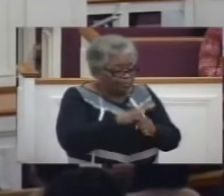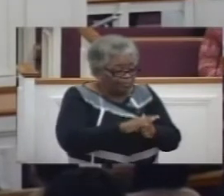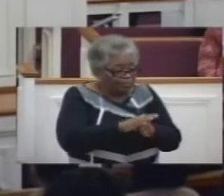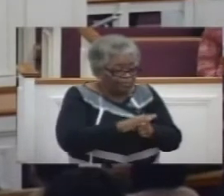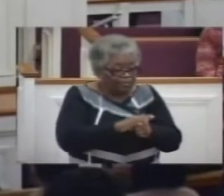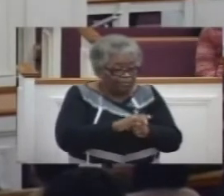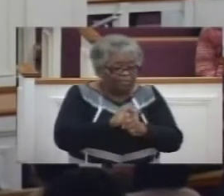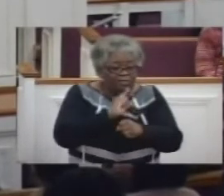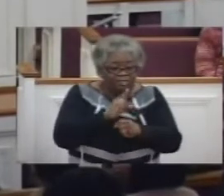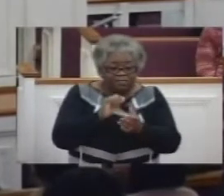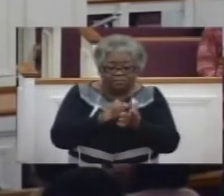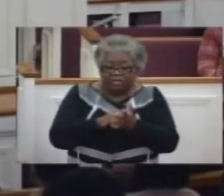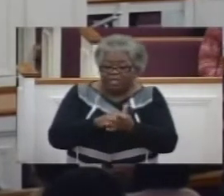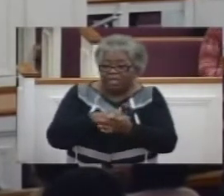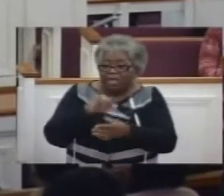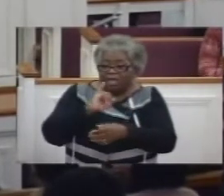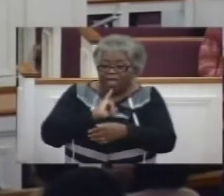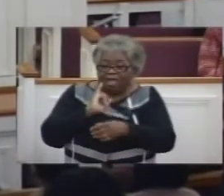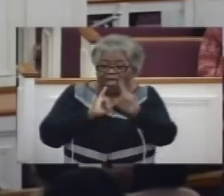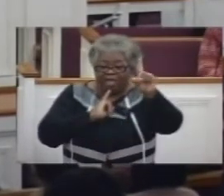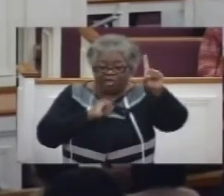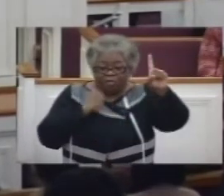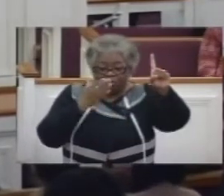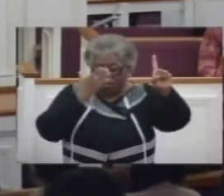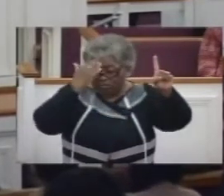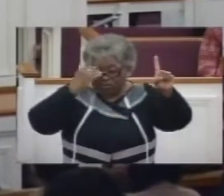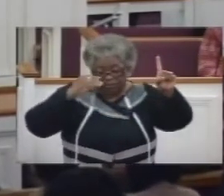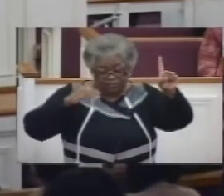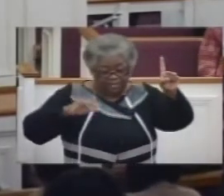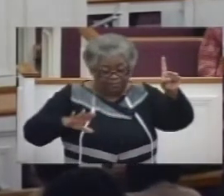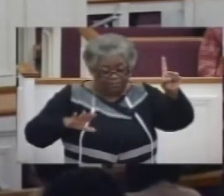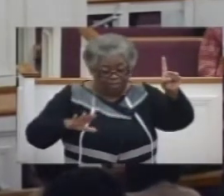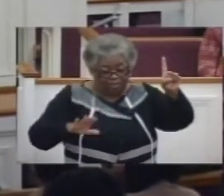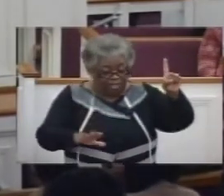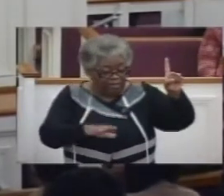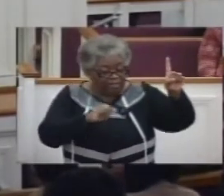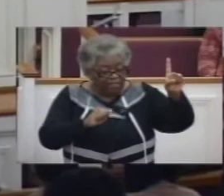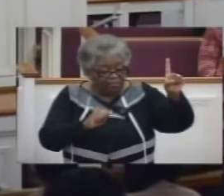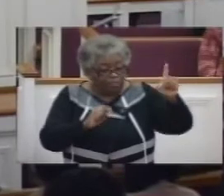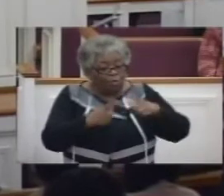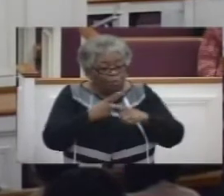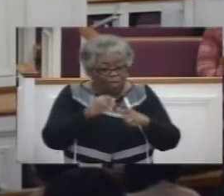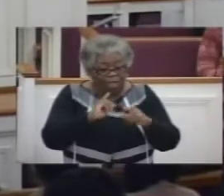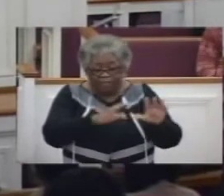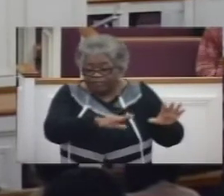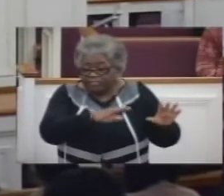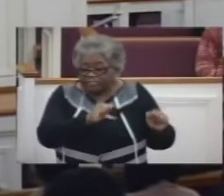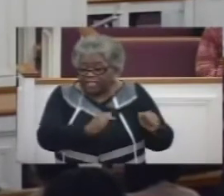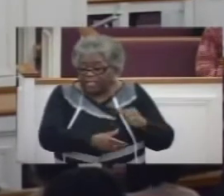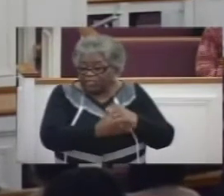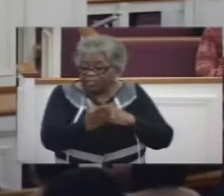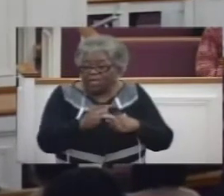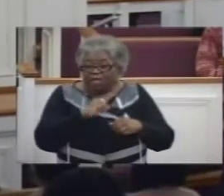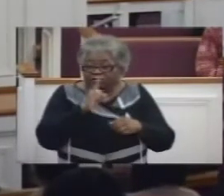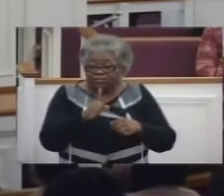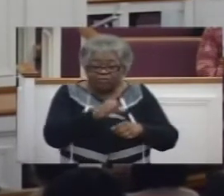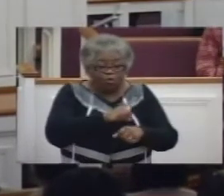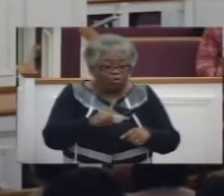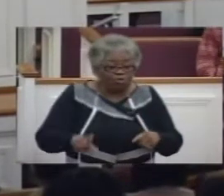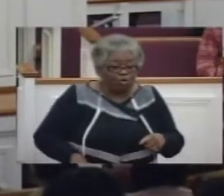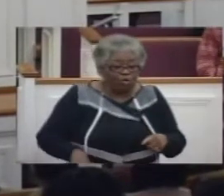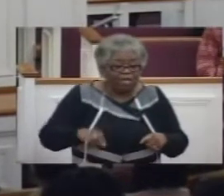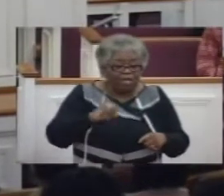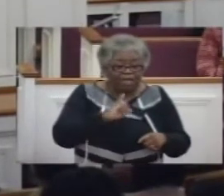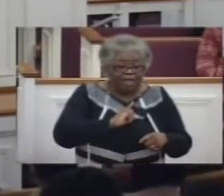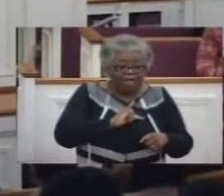promise is, Brother Wells, I will never leave you, nor will I forsake you. So, Lord, I'm